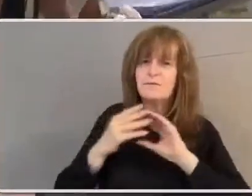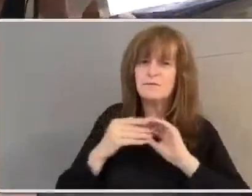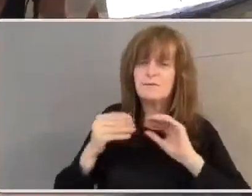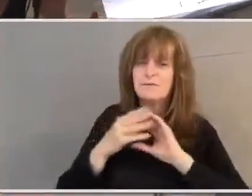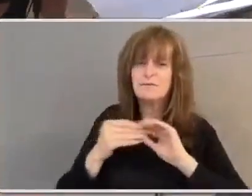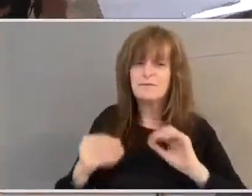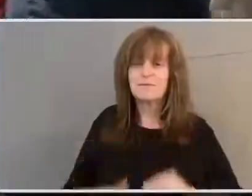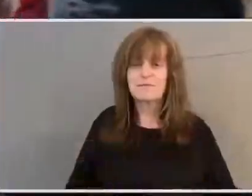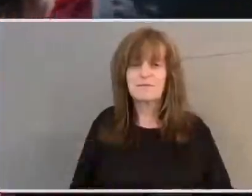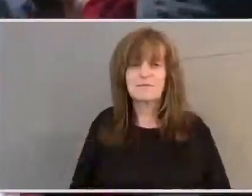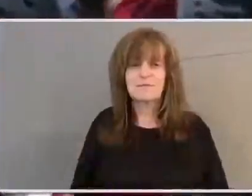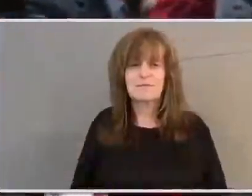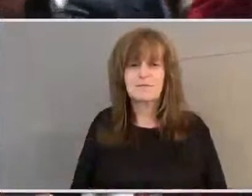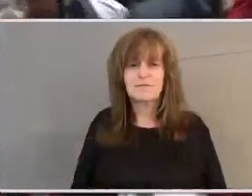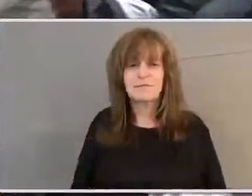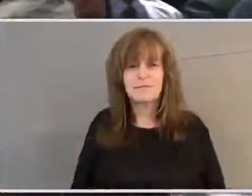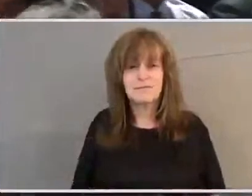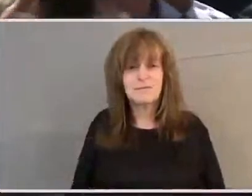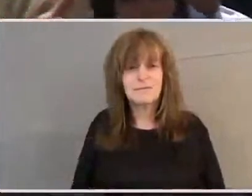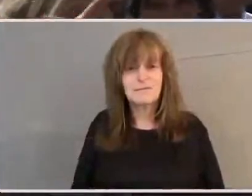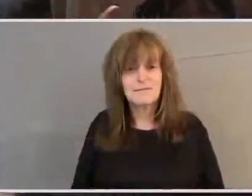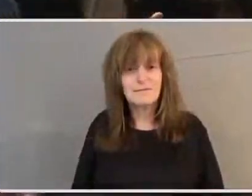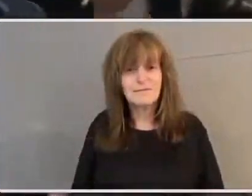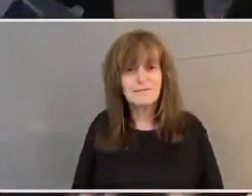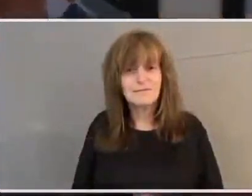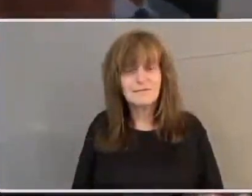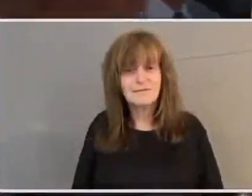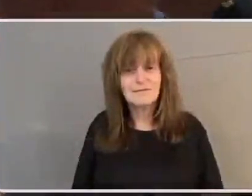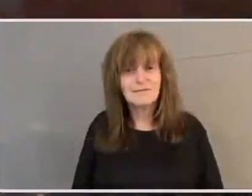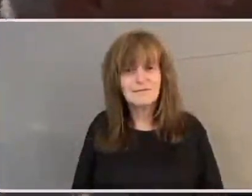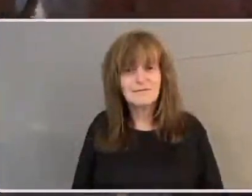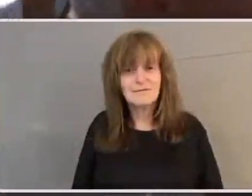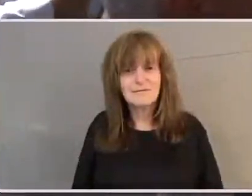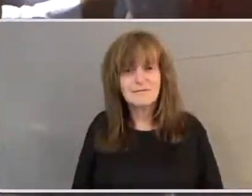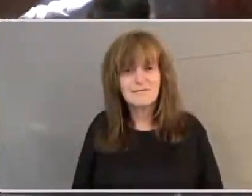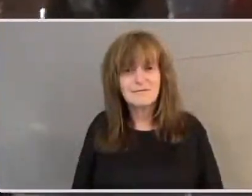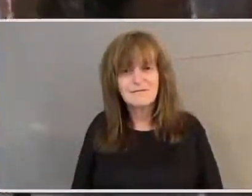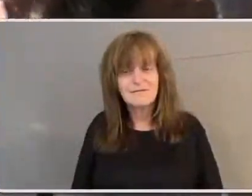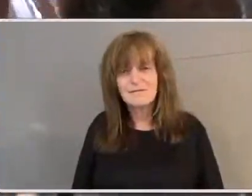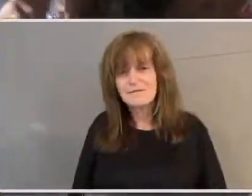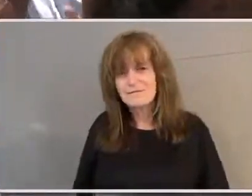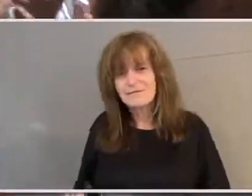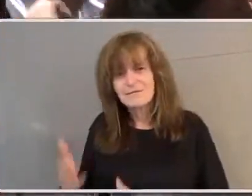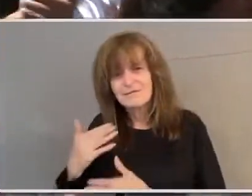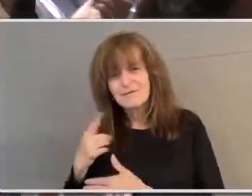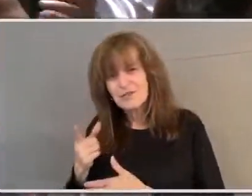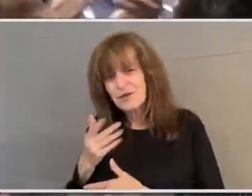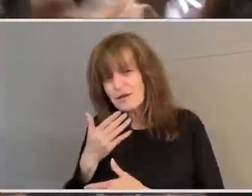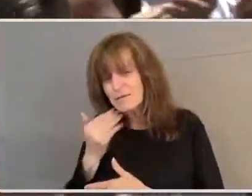You're the best. You're good enough. Thank you. Thank you so much. Thank you.